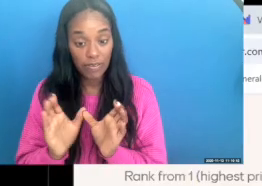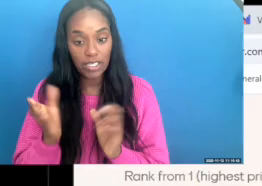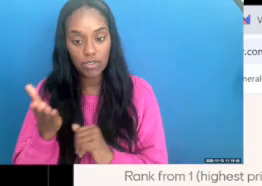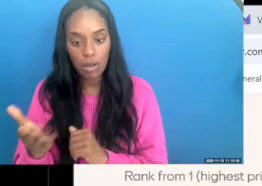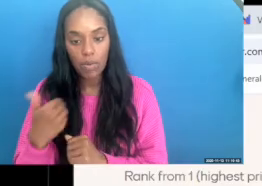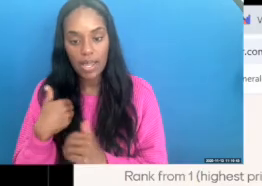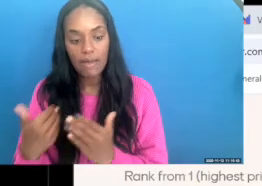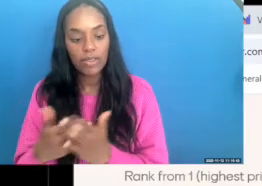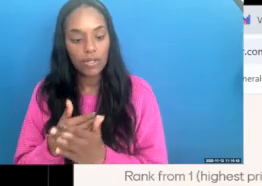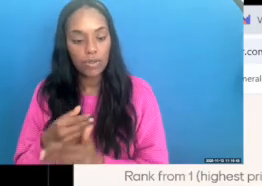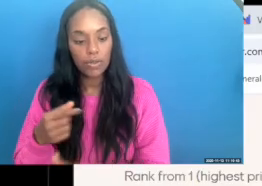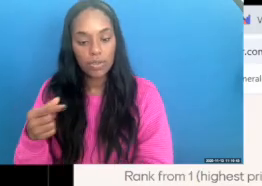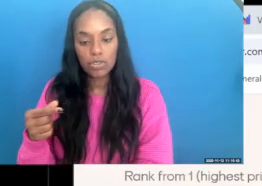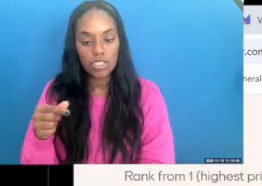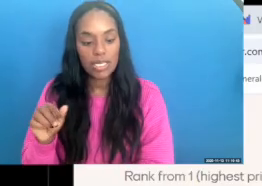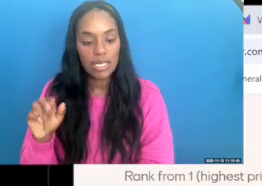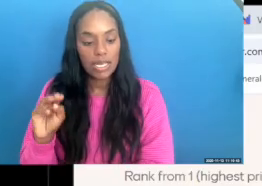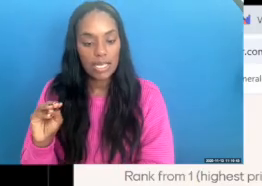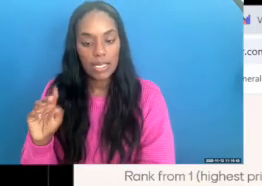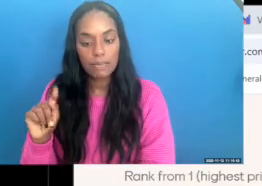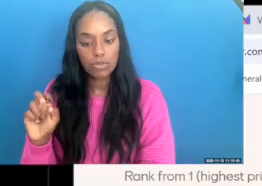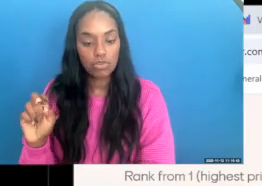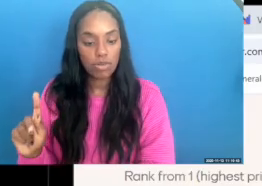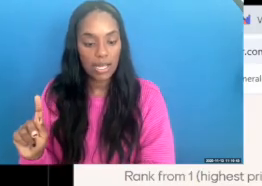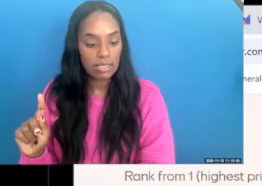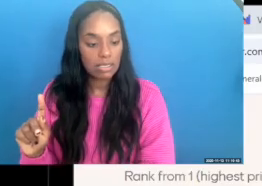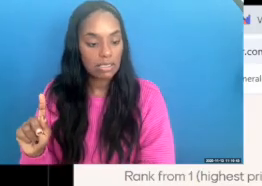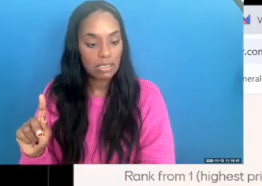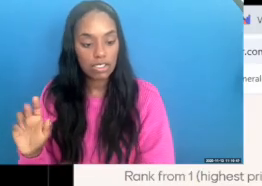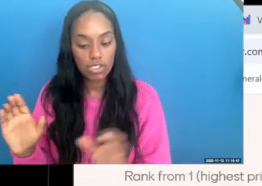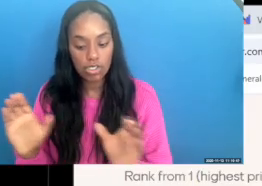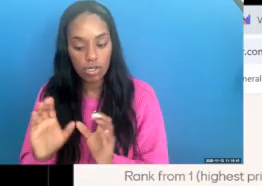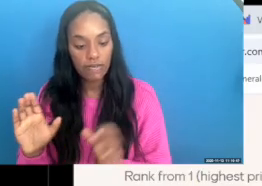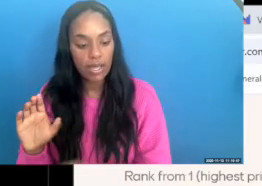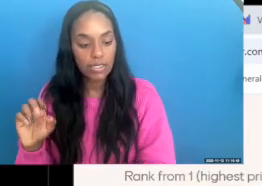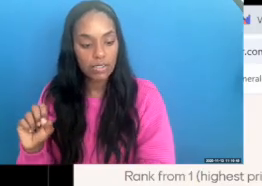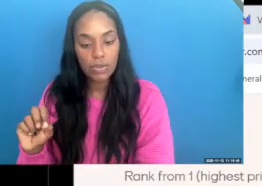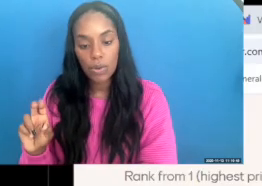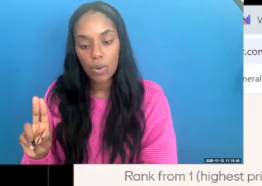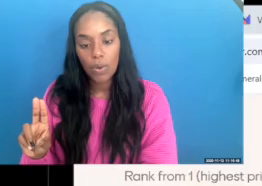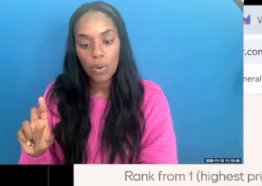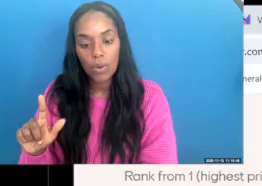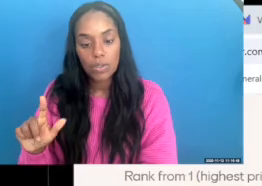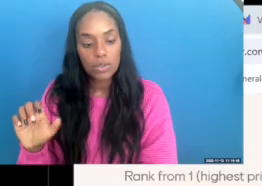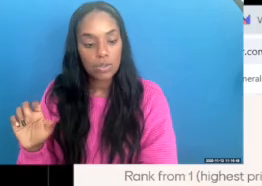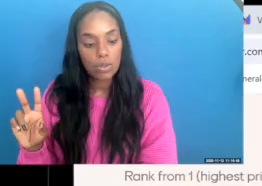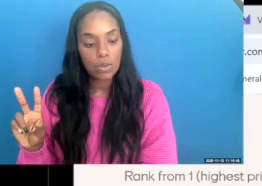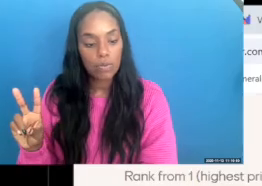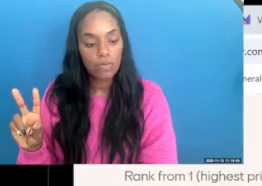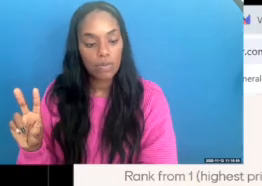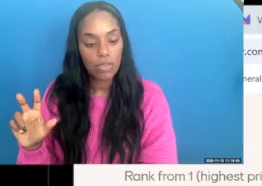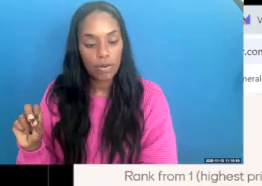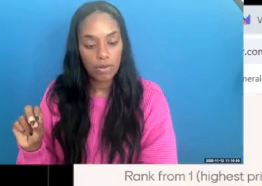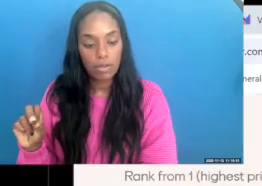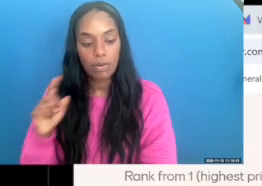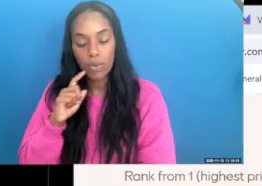and that's very much about certifications out there. We do have the new GM Trax that's certified to SULEV 30,